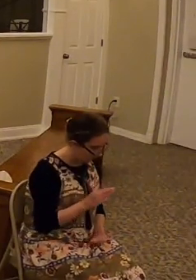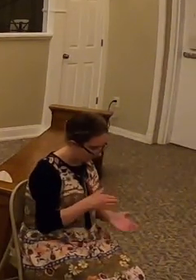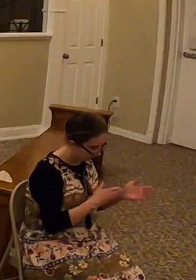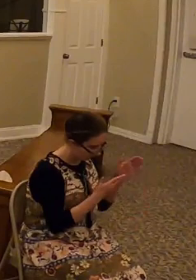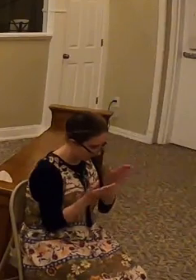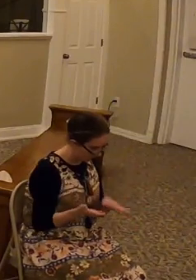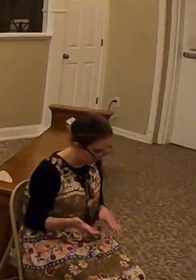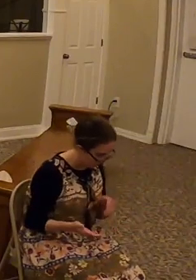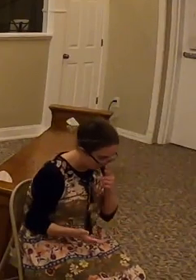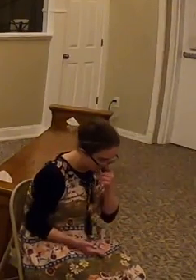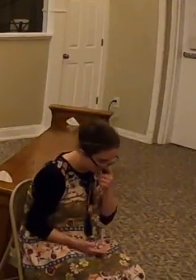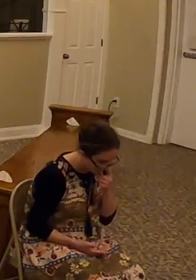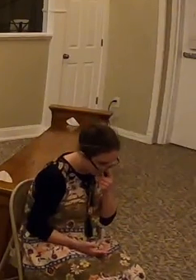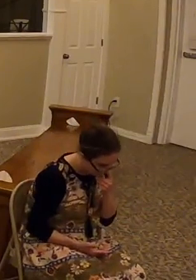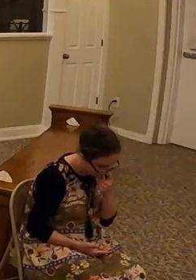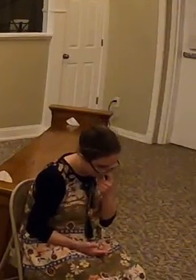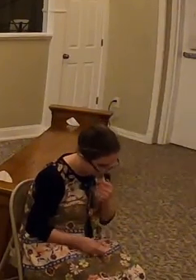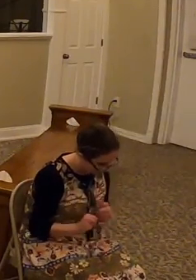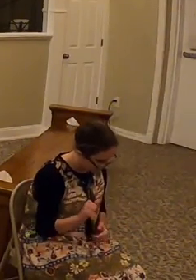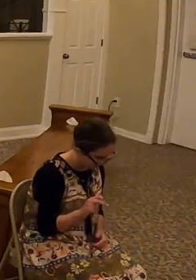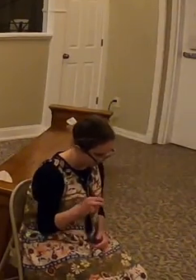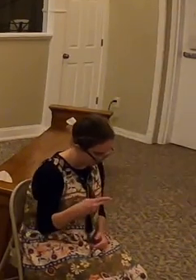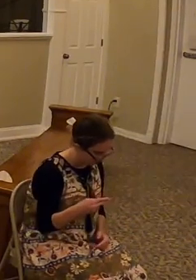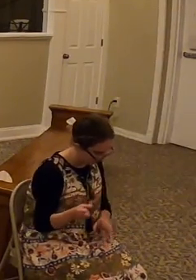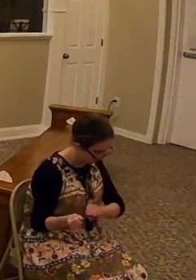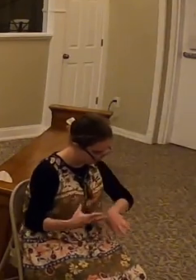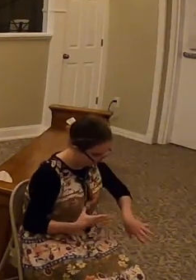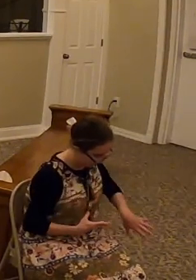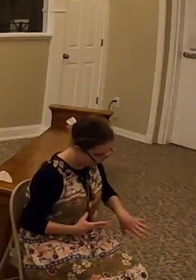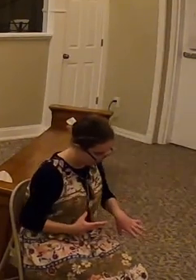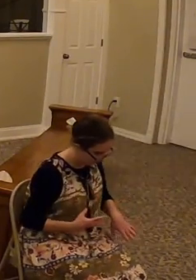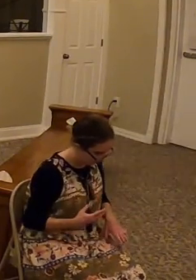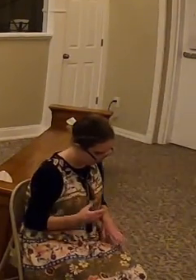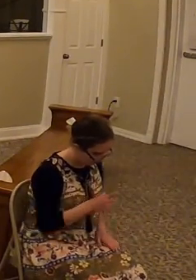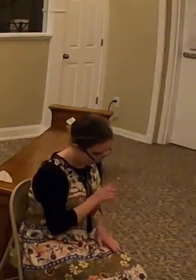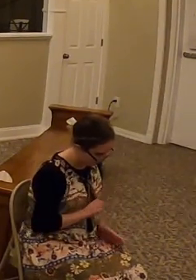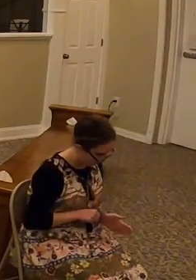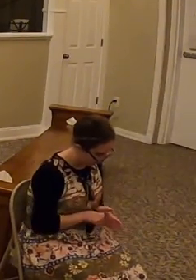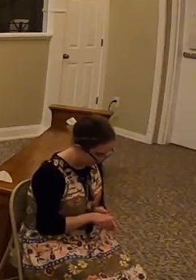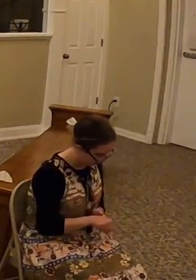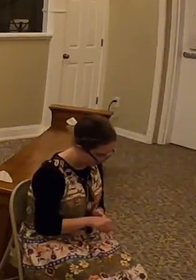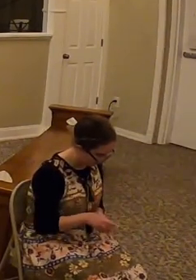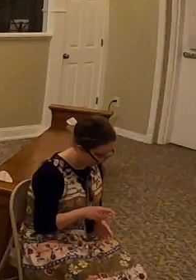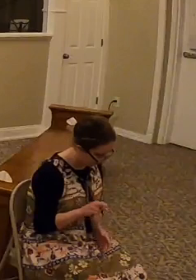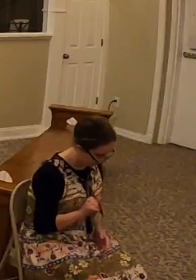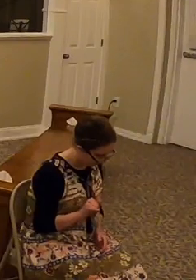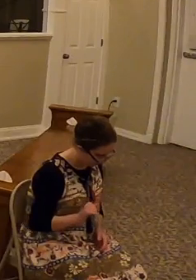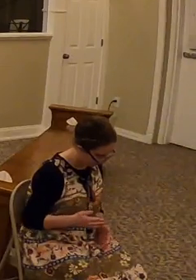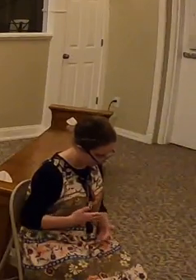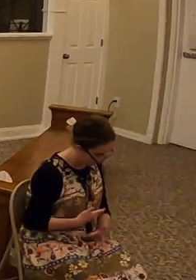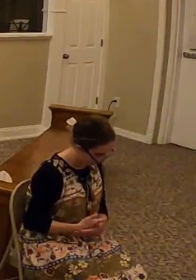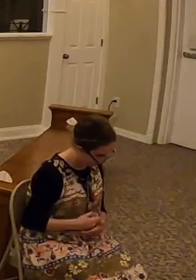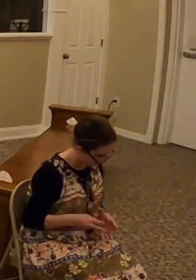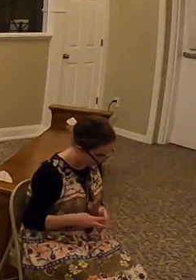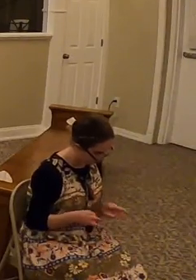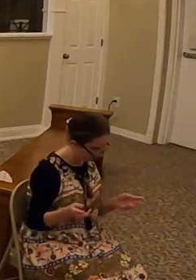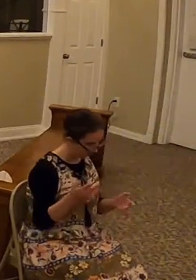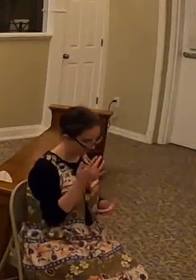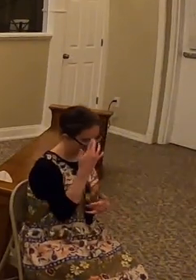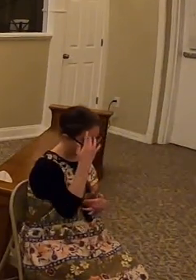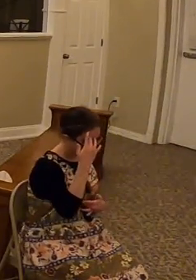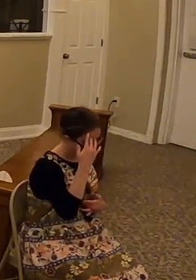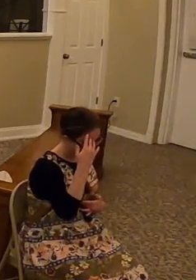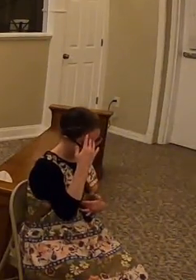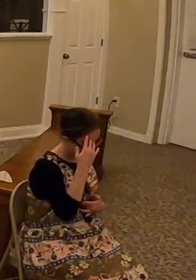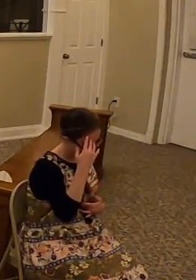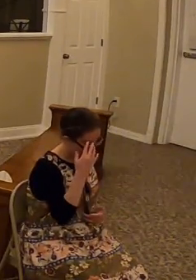surely die. Nathan departed into his house, and the Lord struck the child with Uriah's wife bare unto David, and it was very